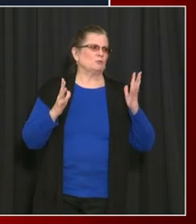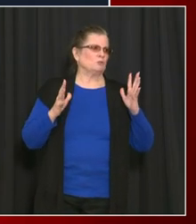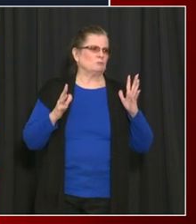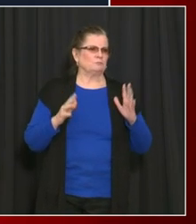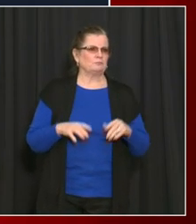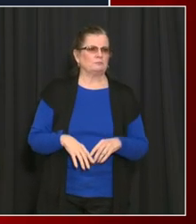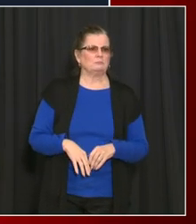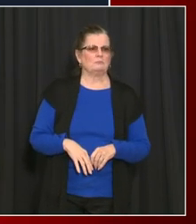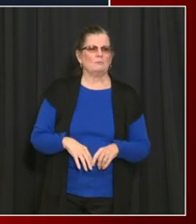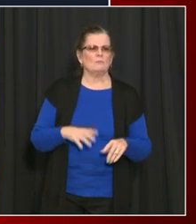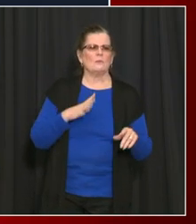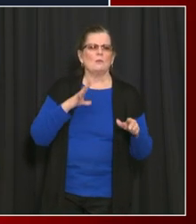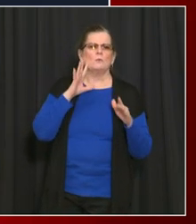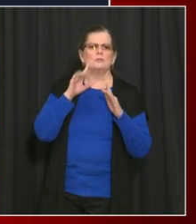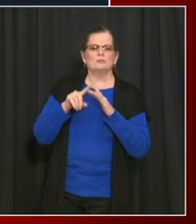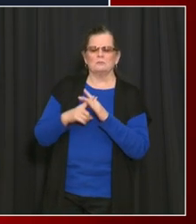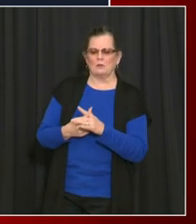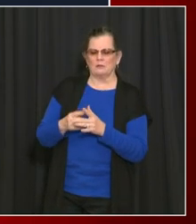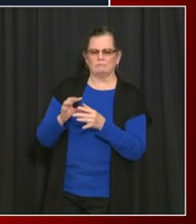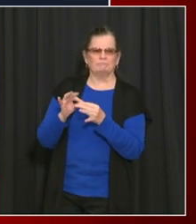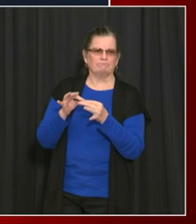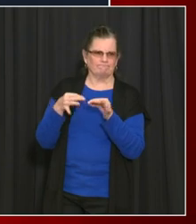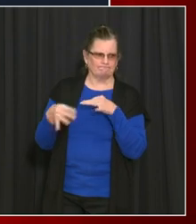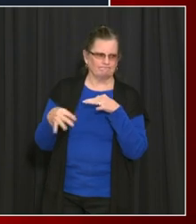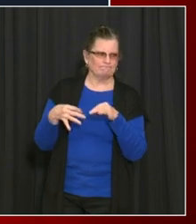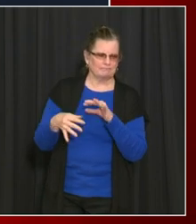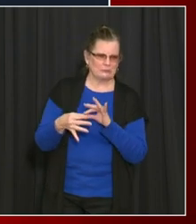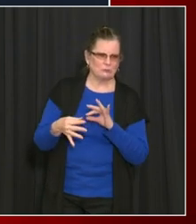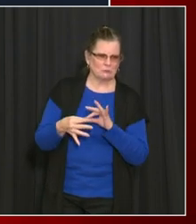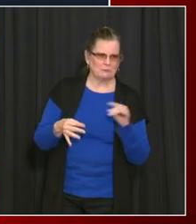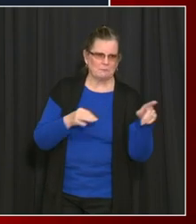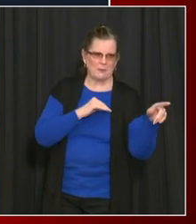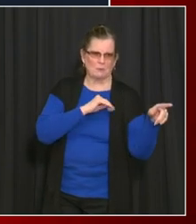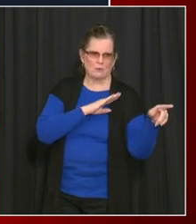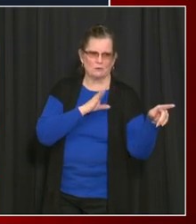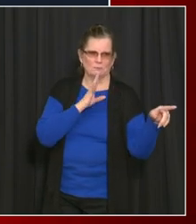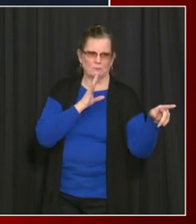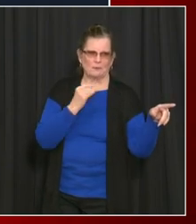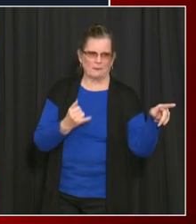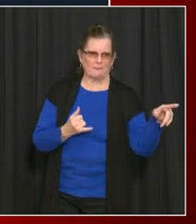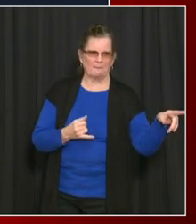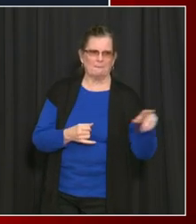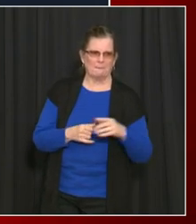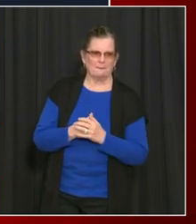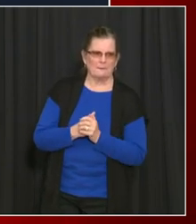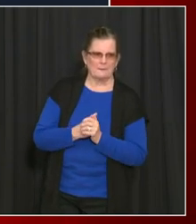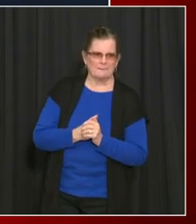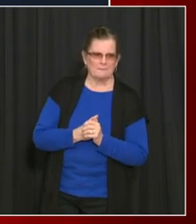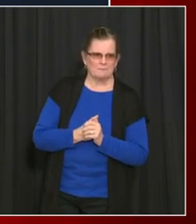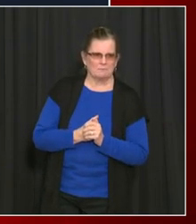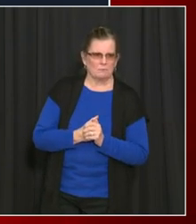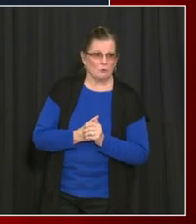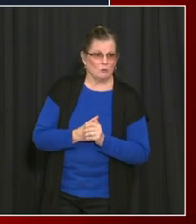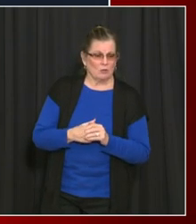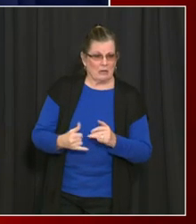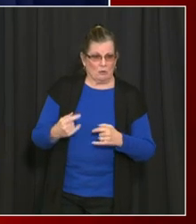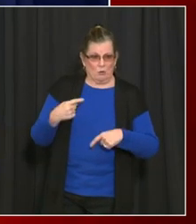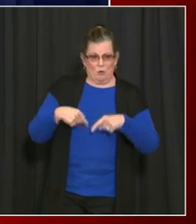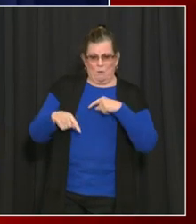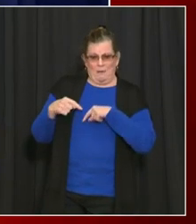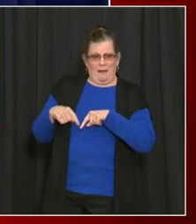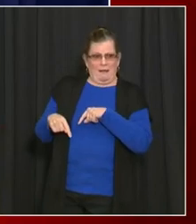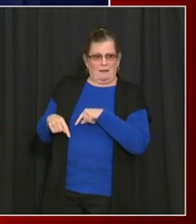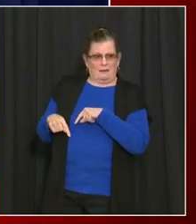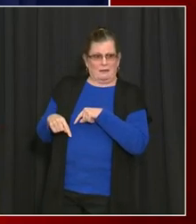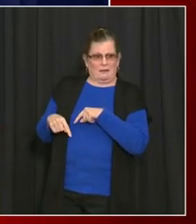I would start by saying, as I said earlier, that we can turn up our lifting of restrictions